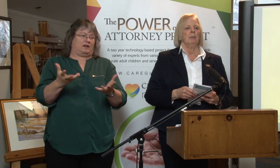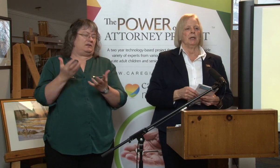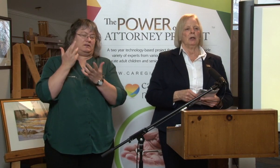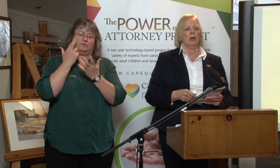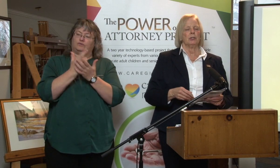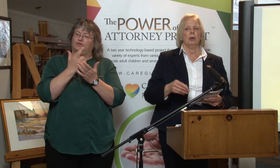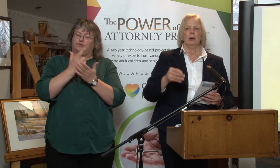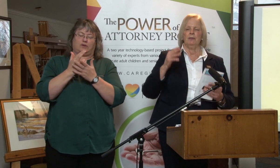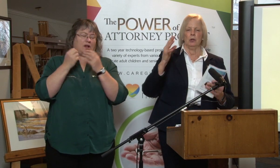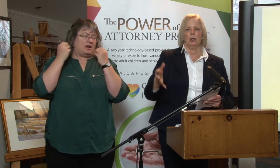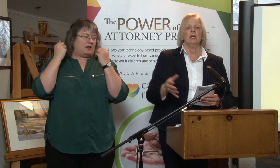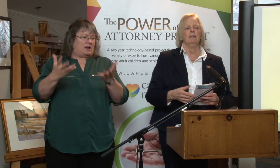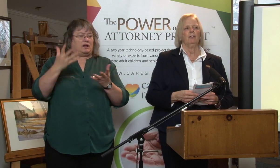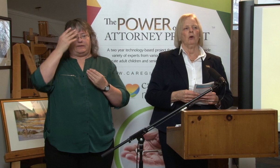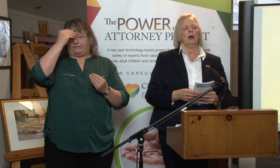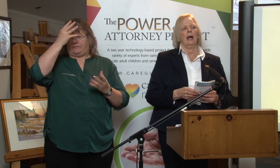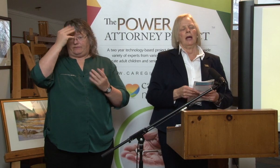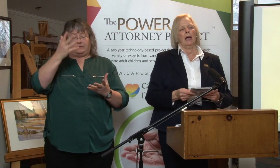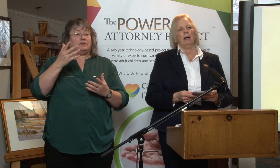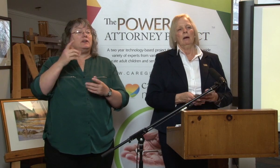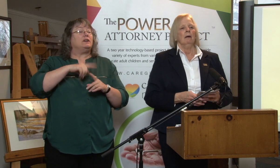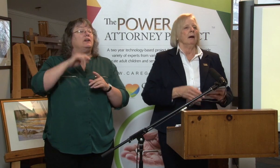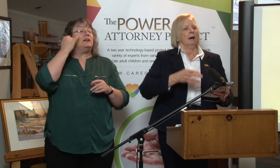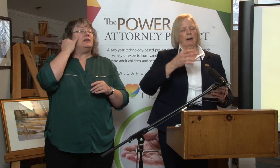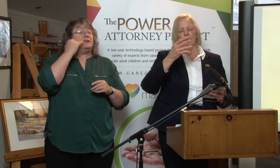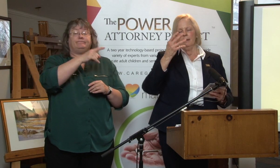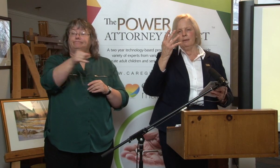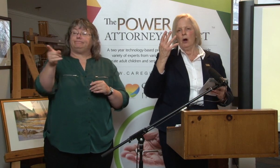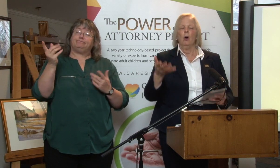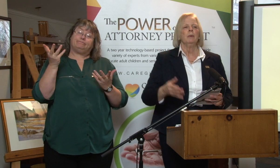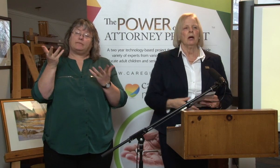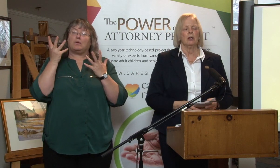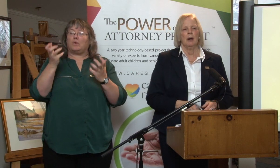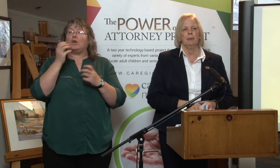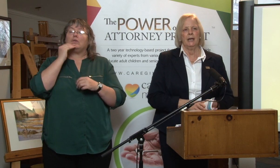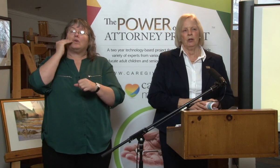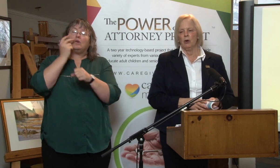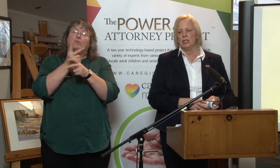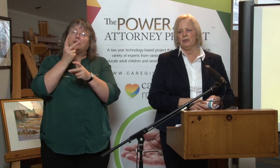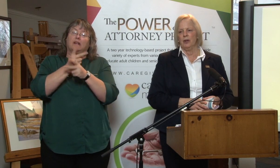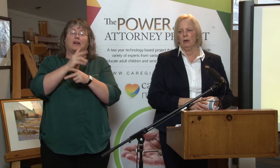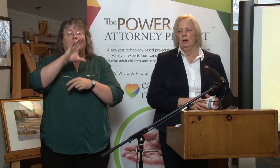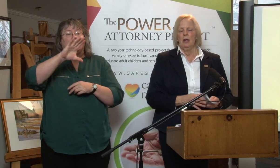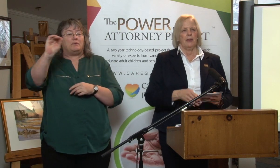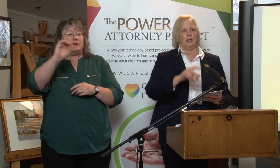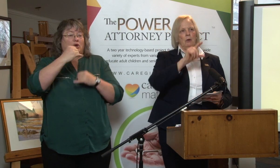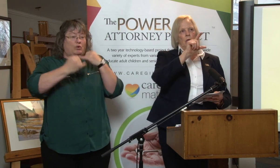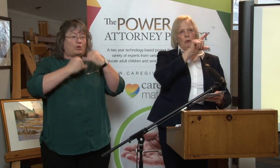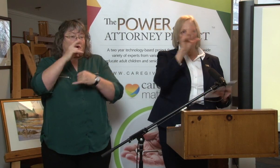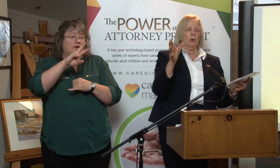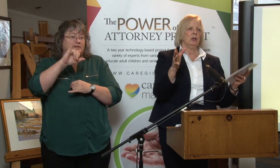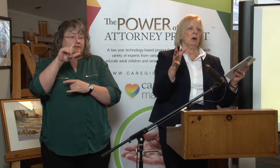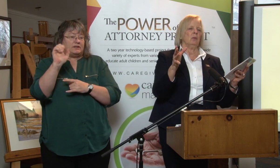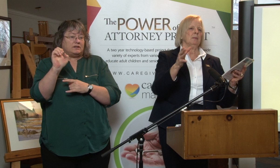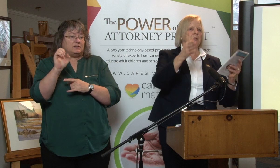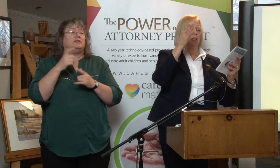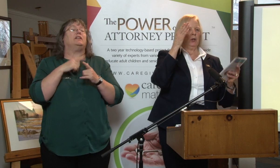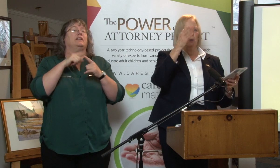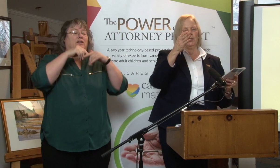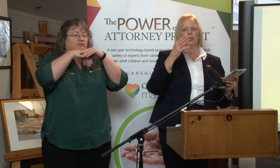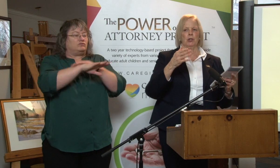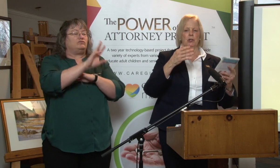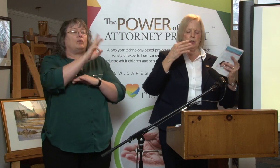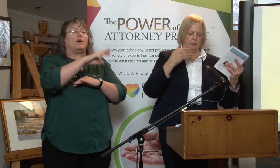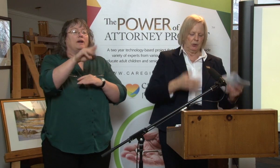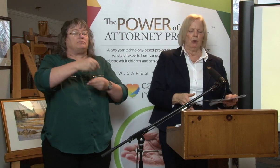in it, but it also, if you're looking for a home care company in Orangeville, then you go into our website,